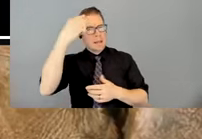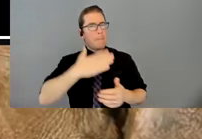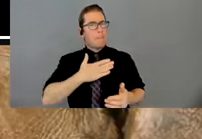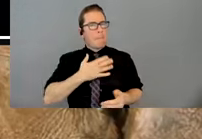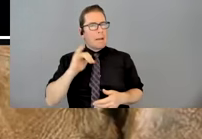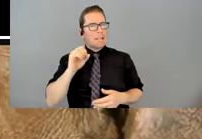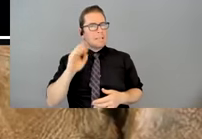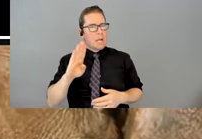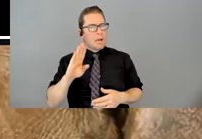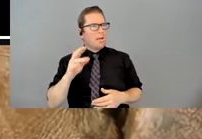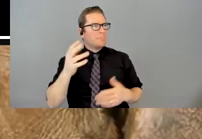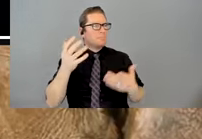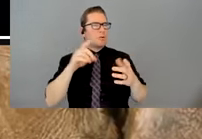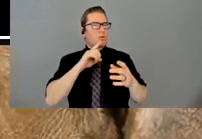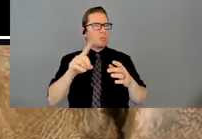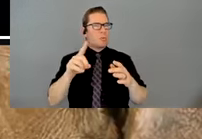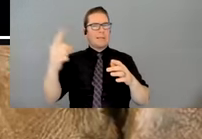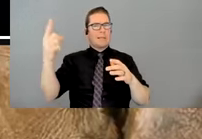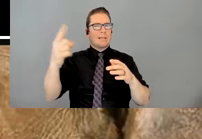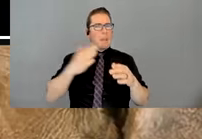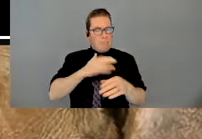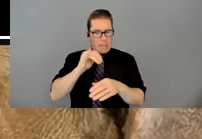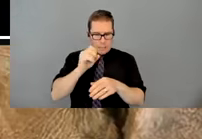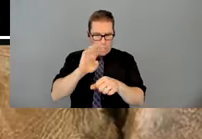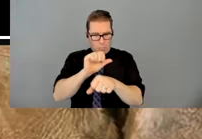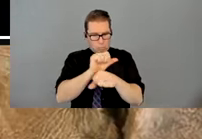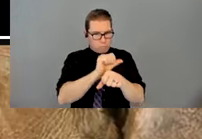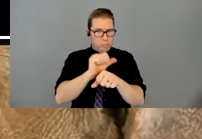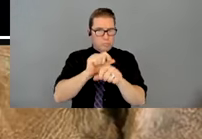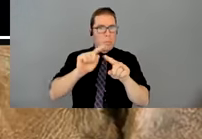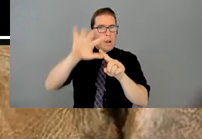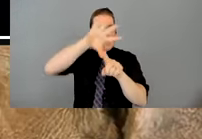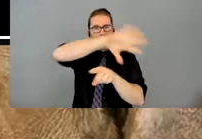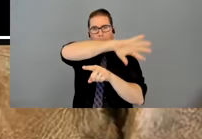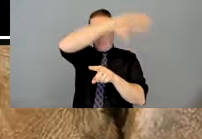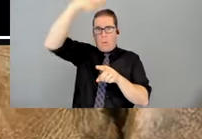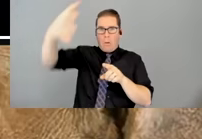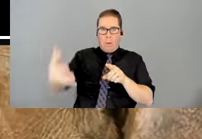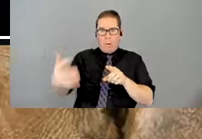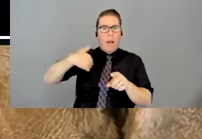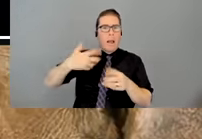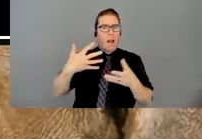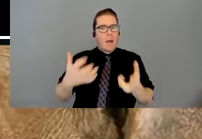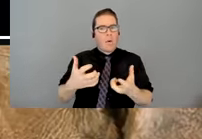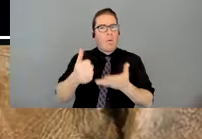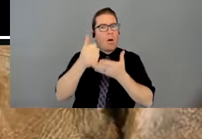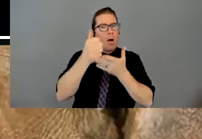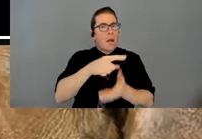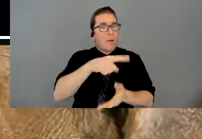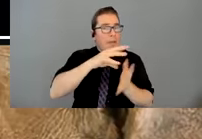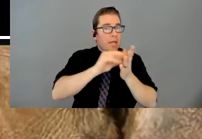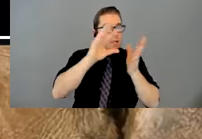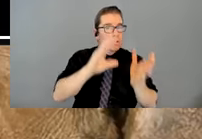my job is to increase the social mobility of our students, to have an